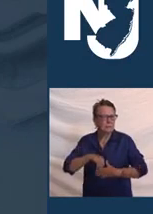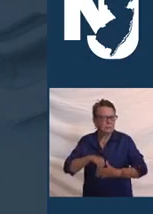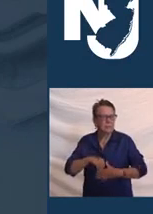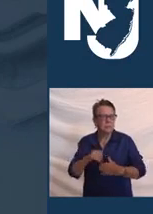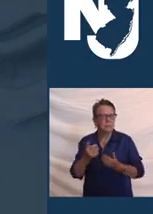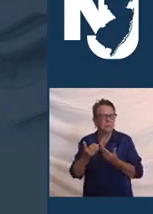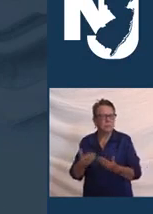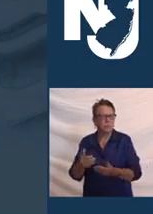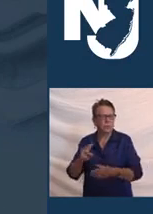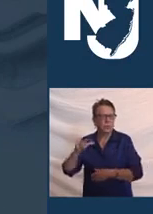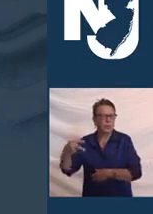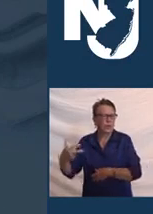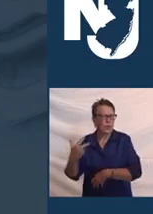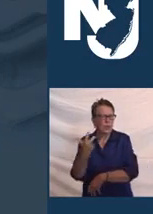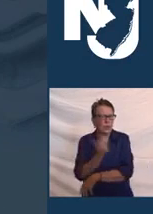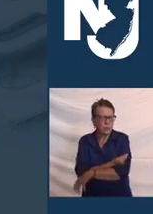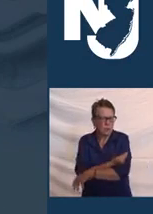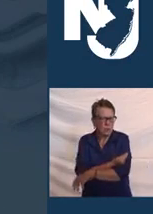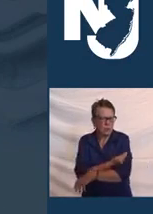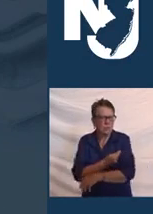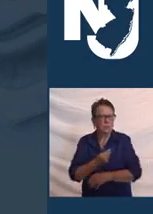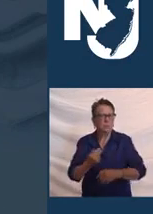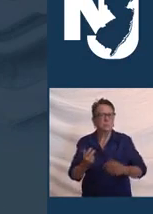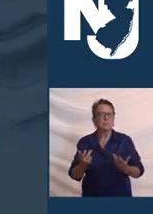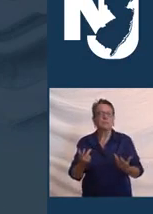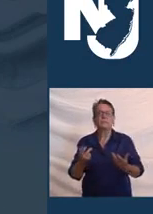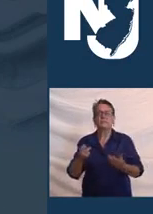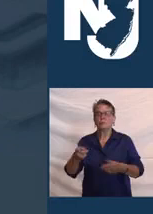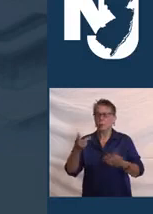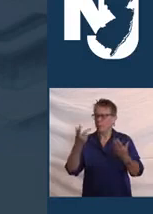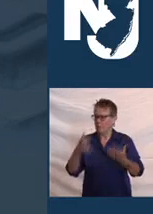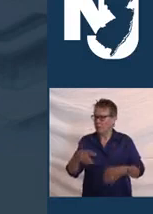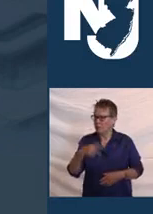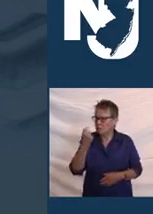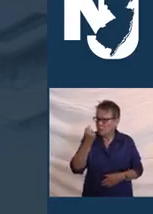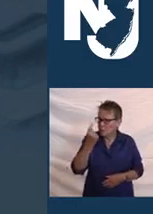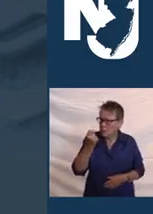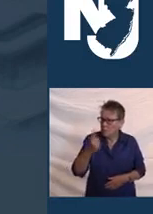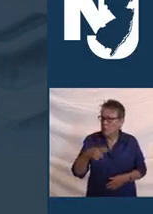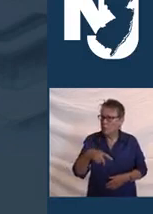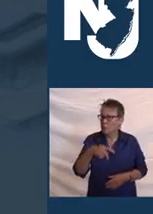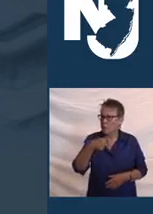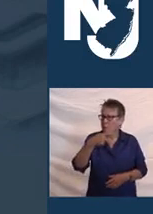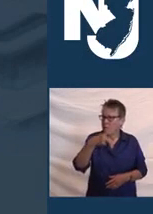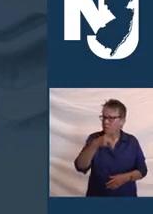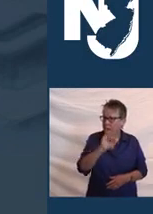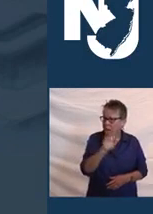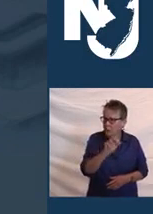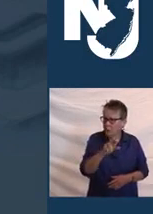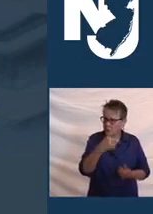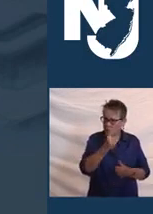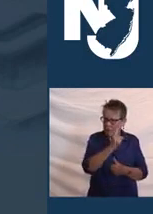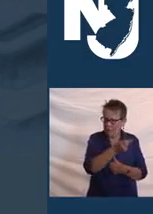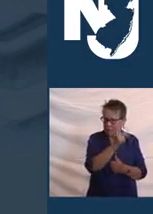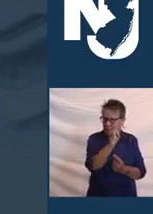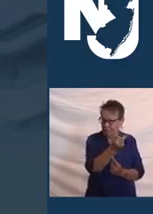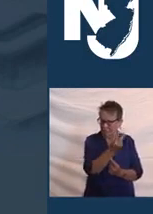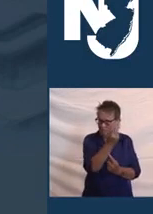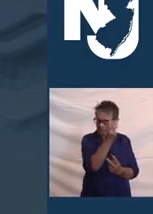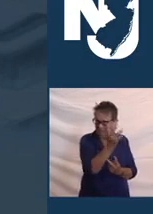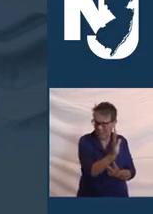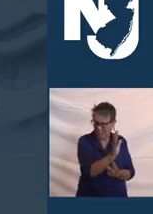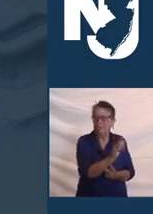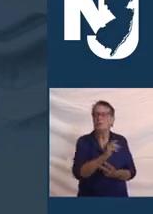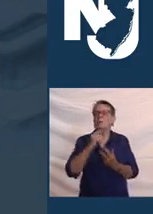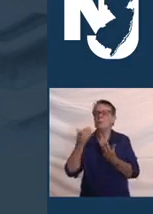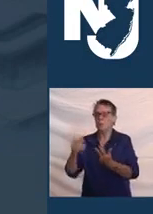who were fully vaccinated by March. Now, there are a couple of important caveats on this one. First, we are awaiting